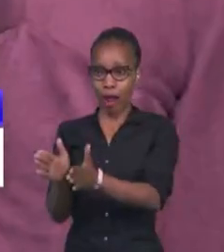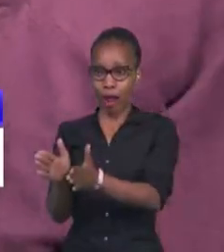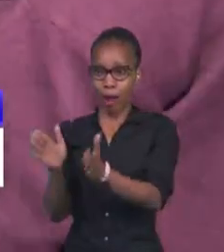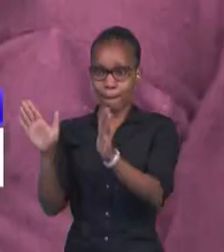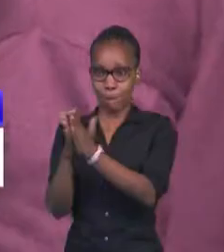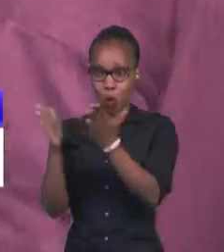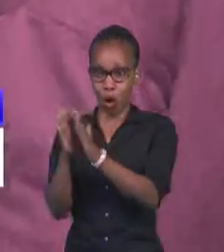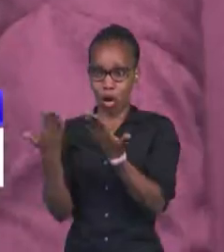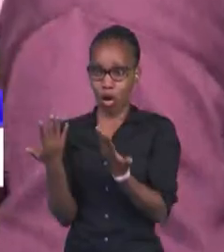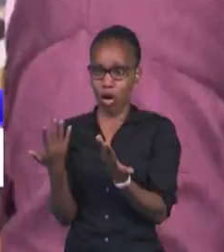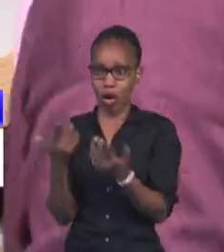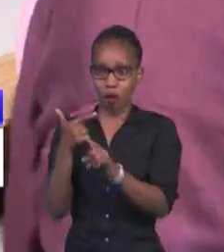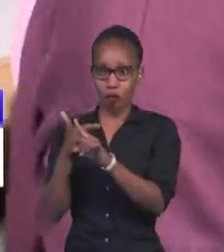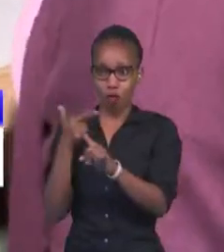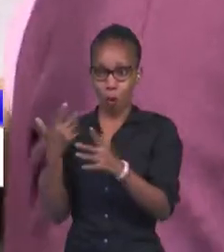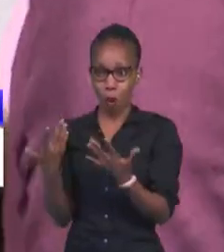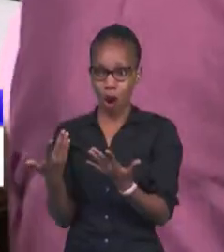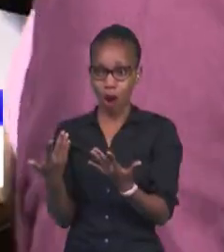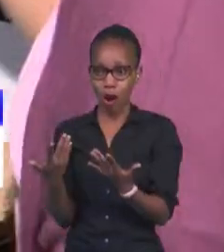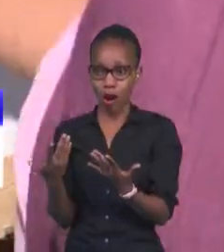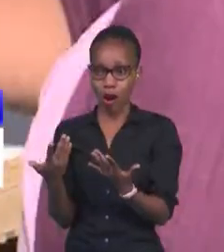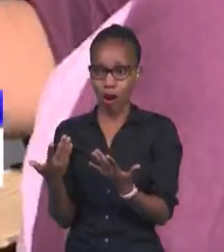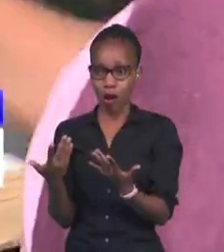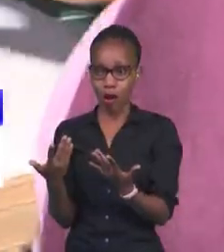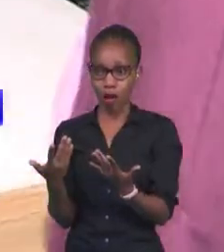Mm-hmm. This is from...